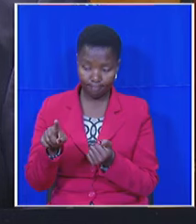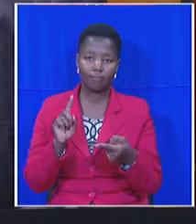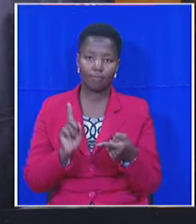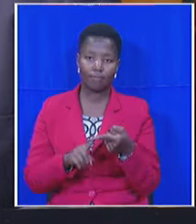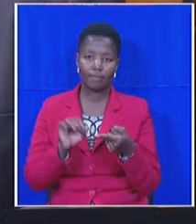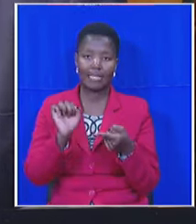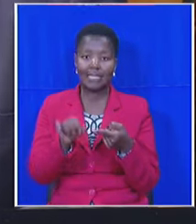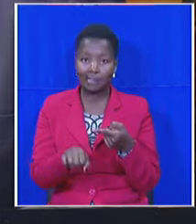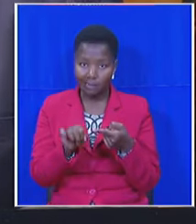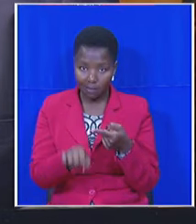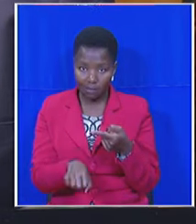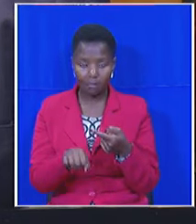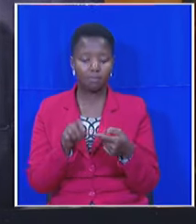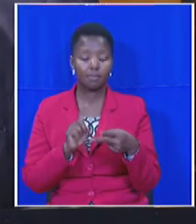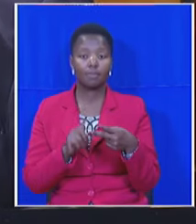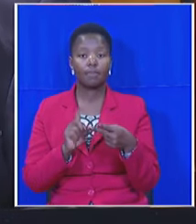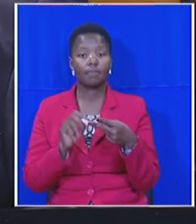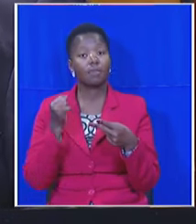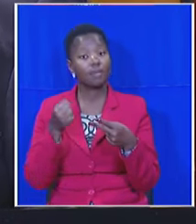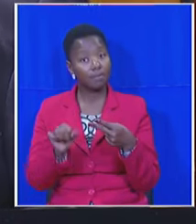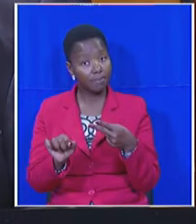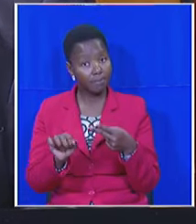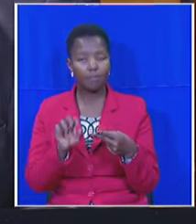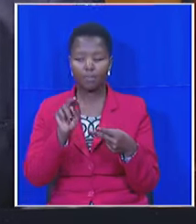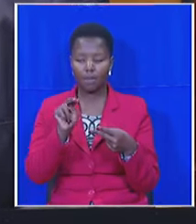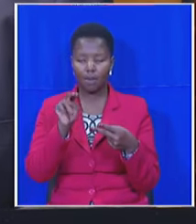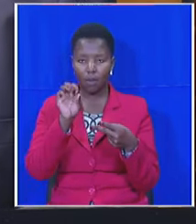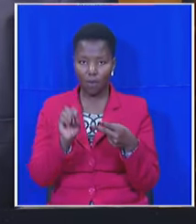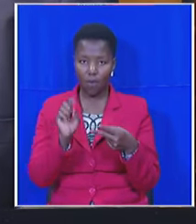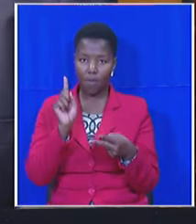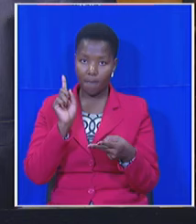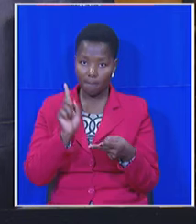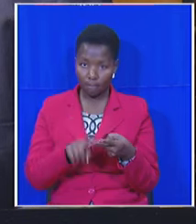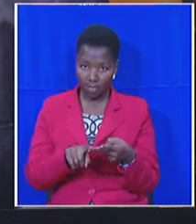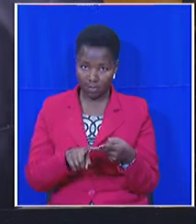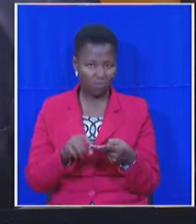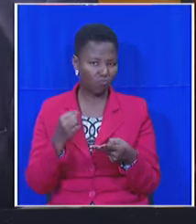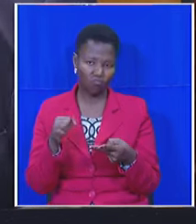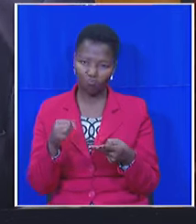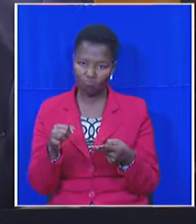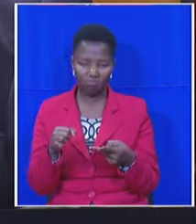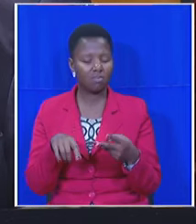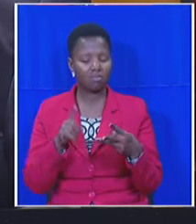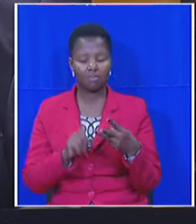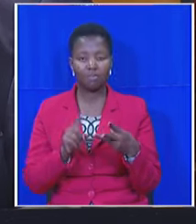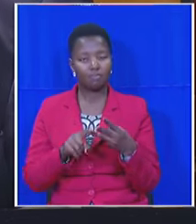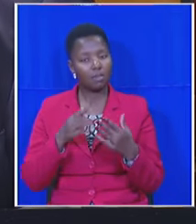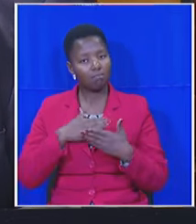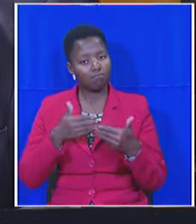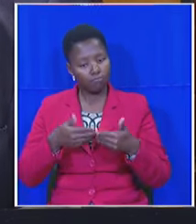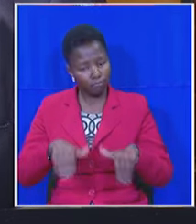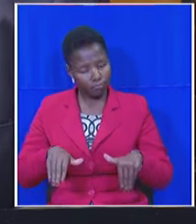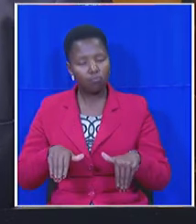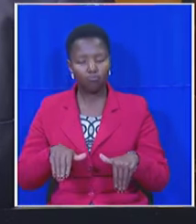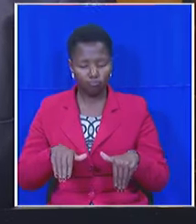the yes button. Those against, press the no button. Those wishing to abstain should press